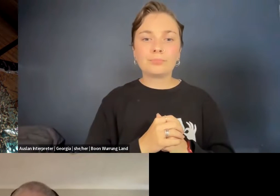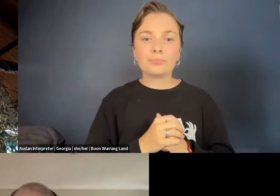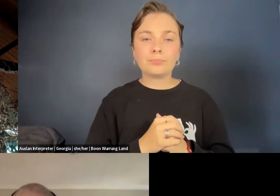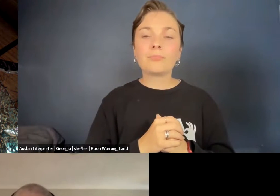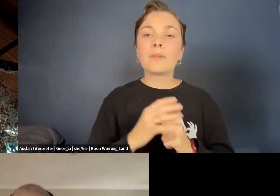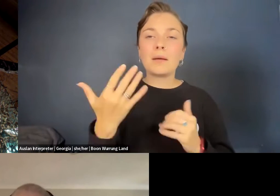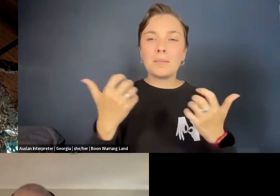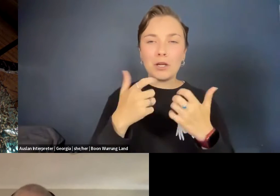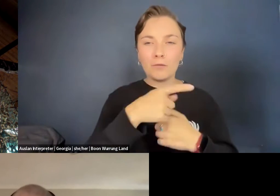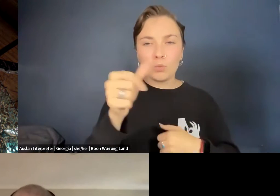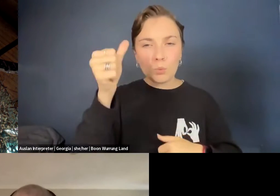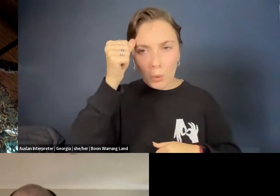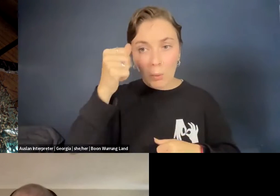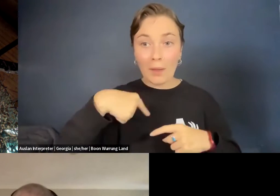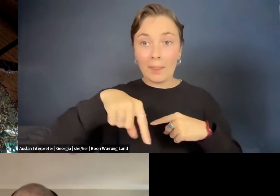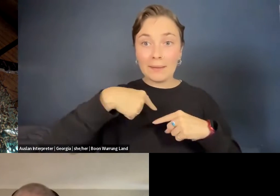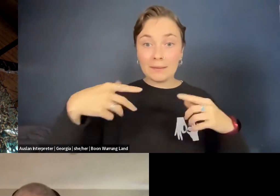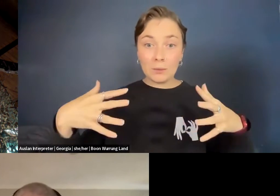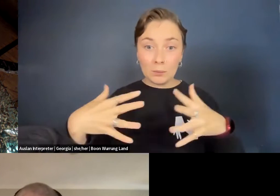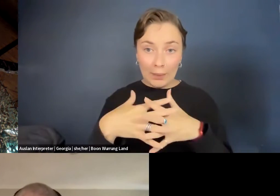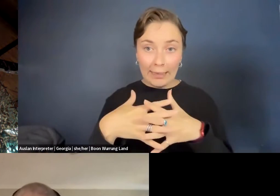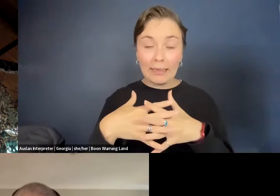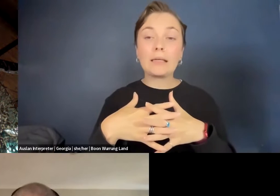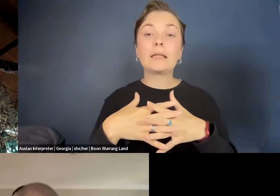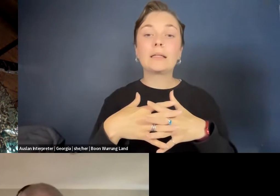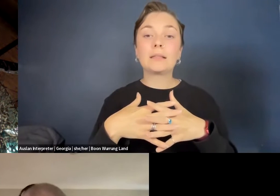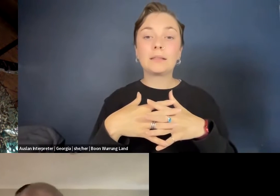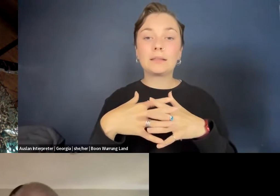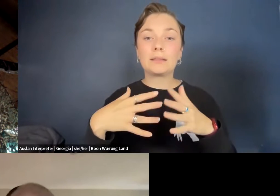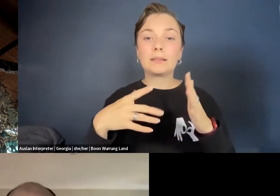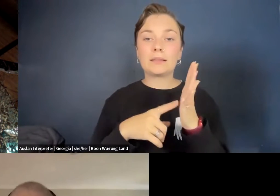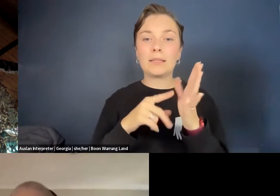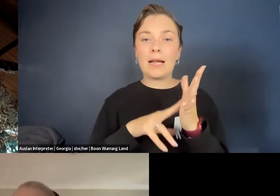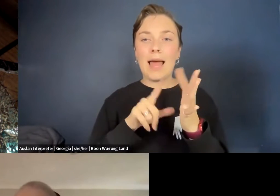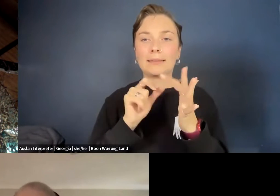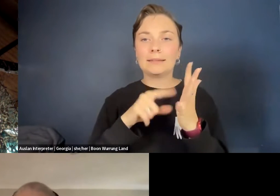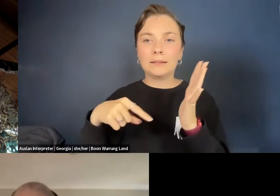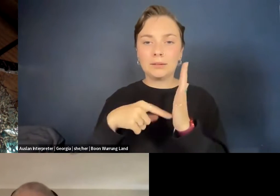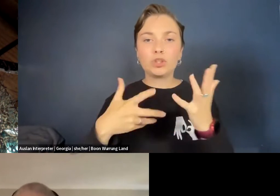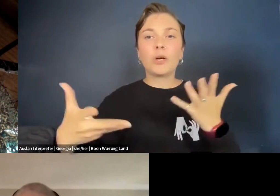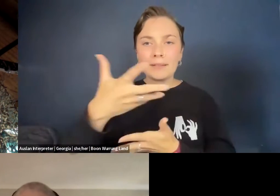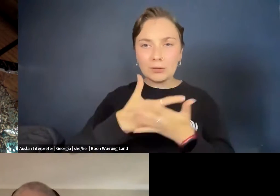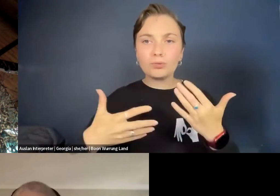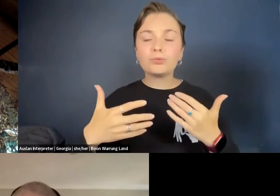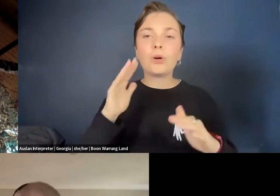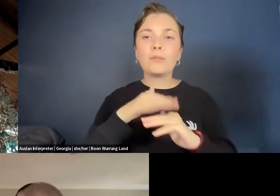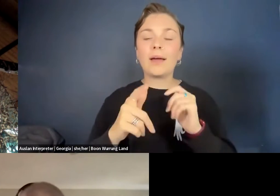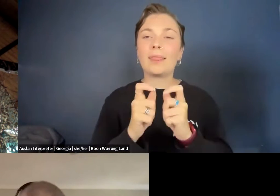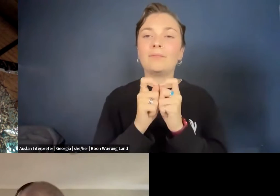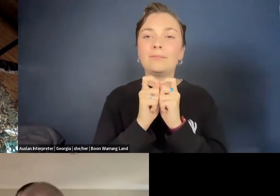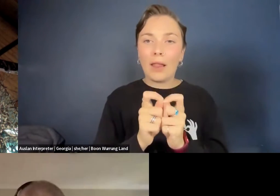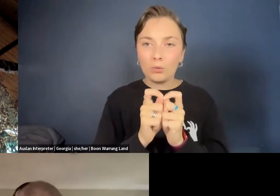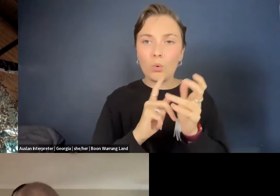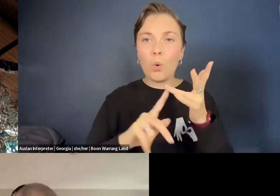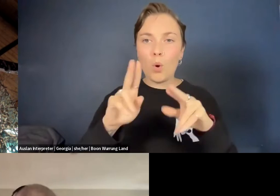aware that this week past the Lancet conversation on the value